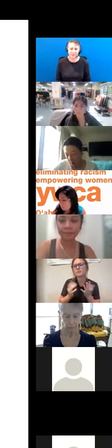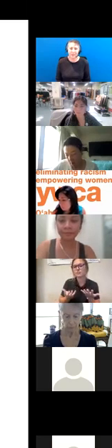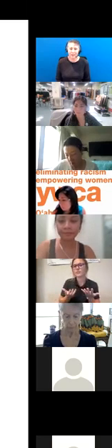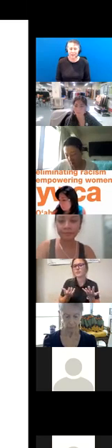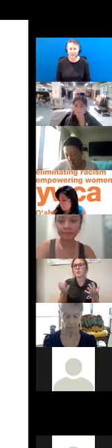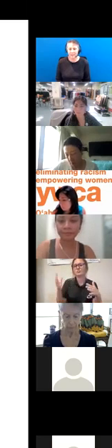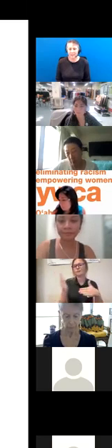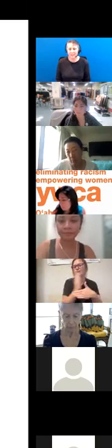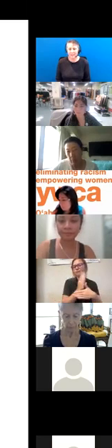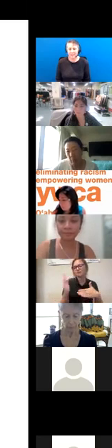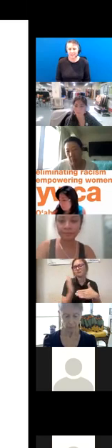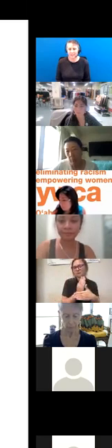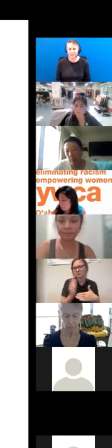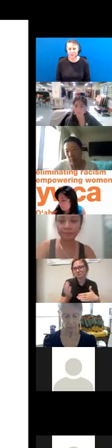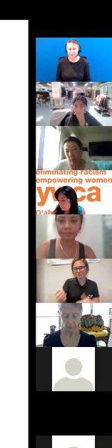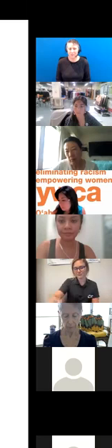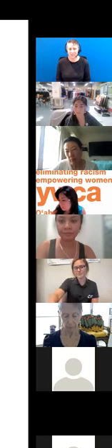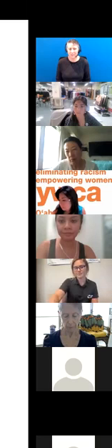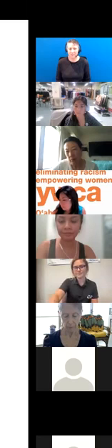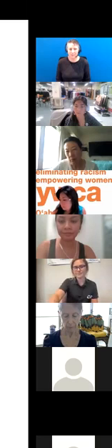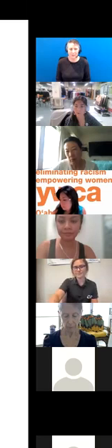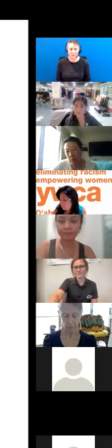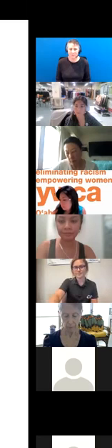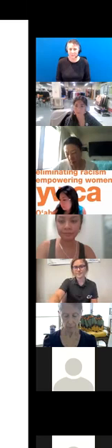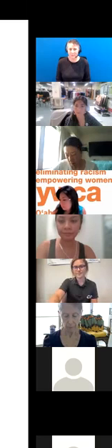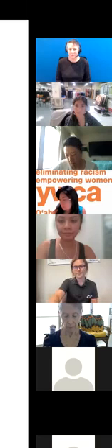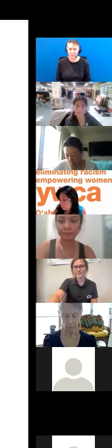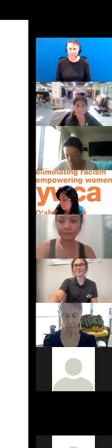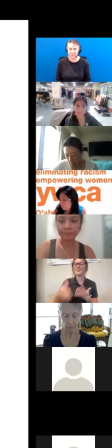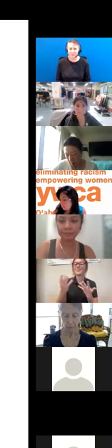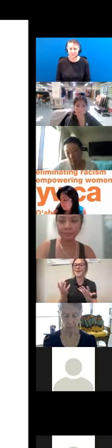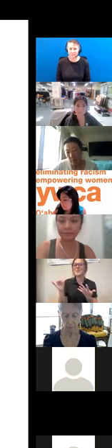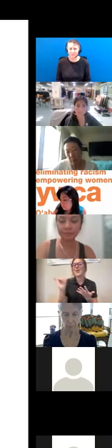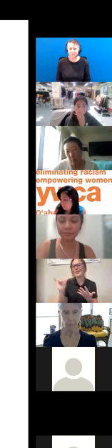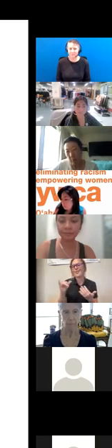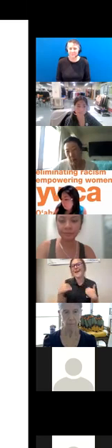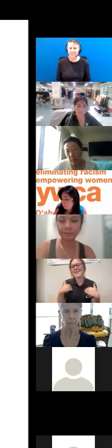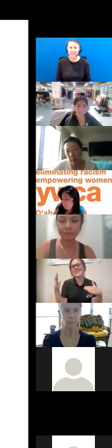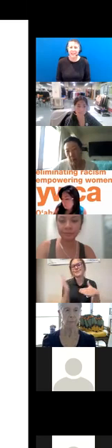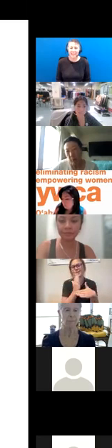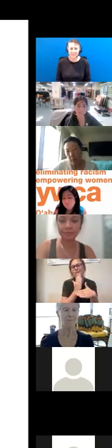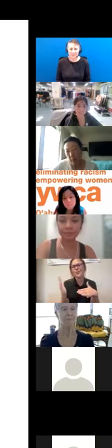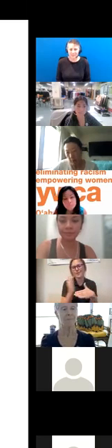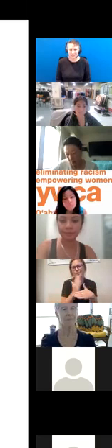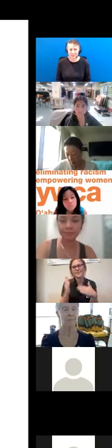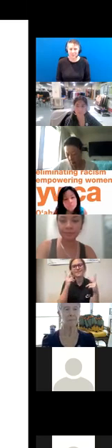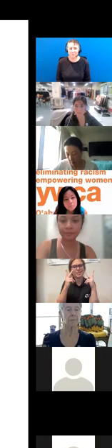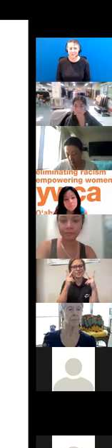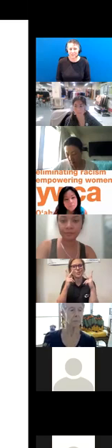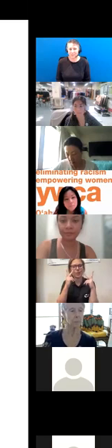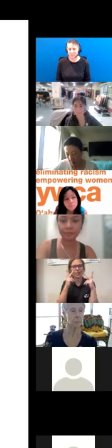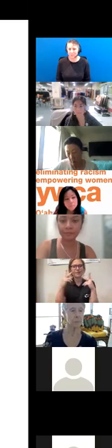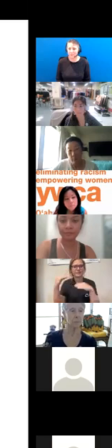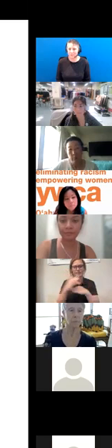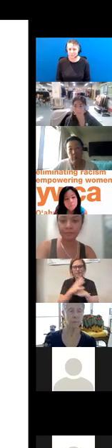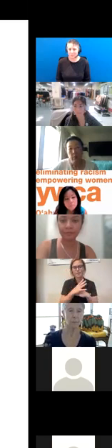person and I have that identity. So there is still a spectrum of deaf identities. And as well as that spectrum, there's